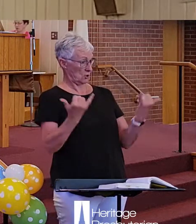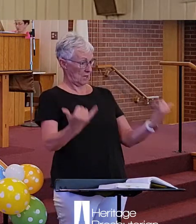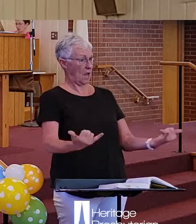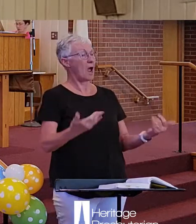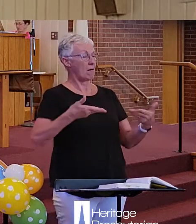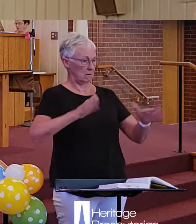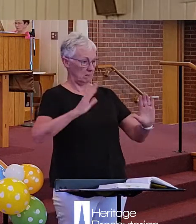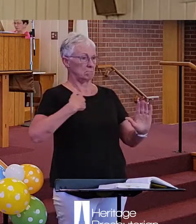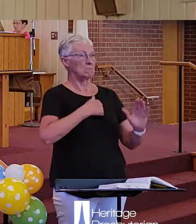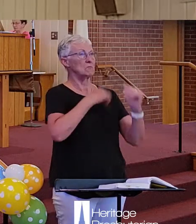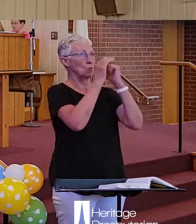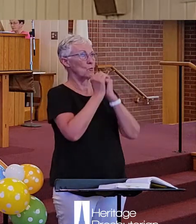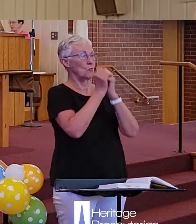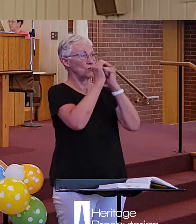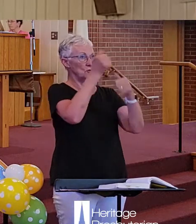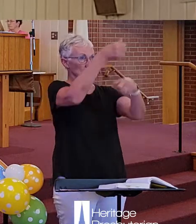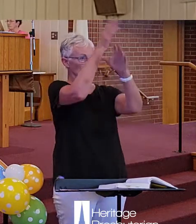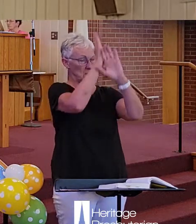worship God.